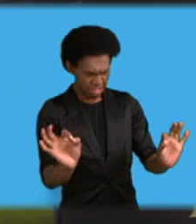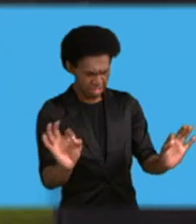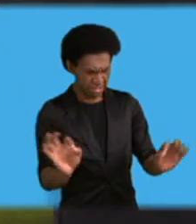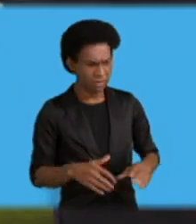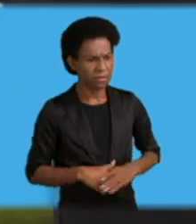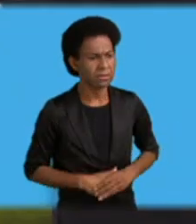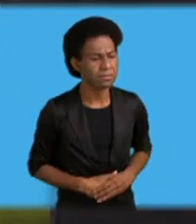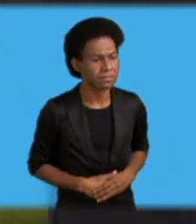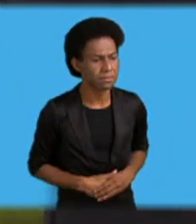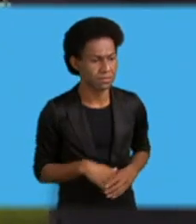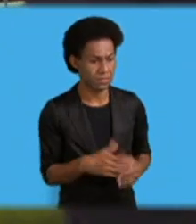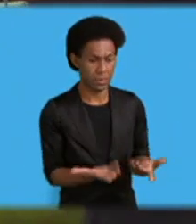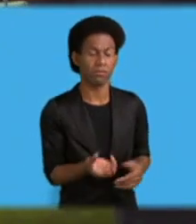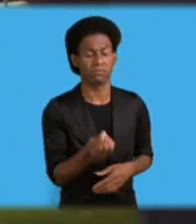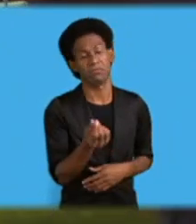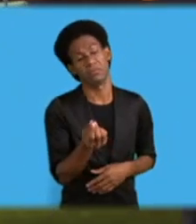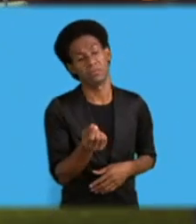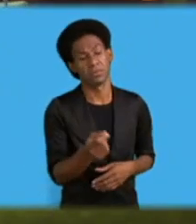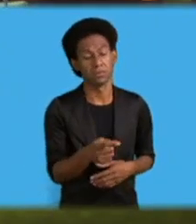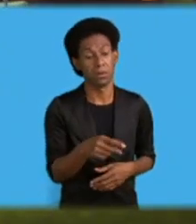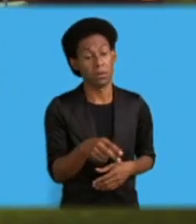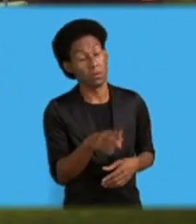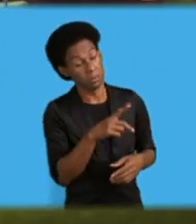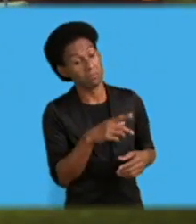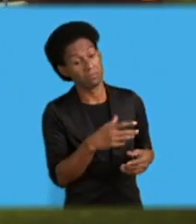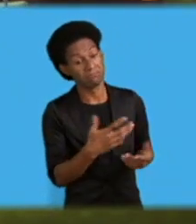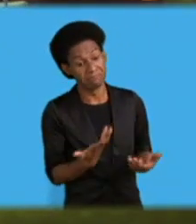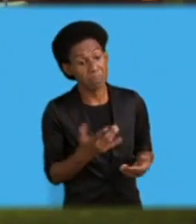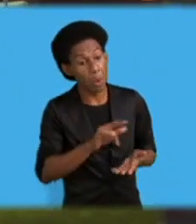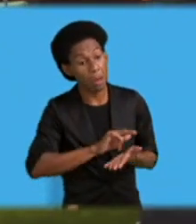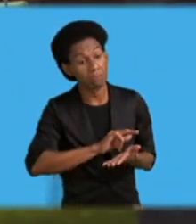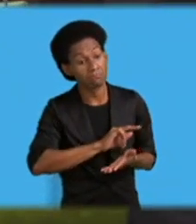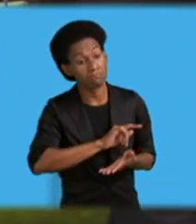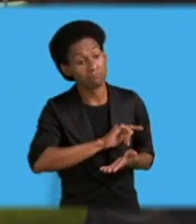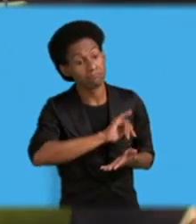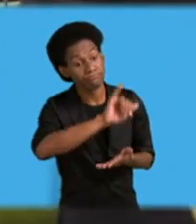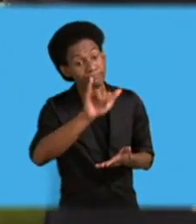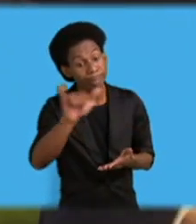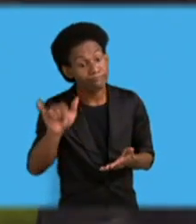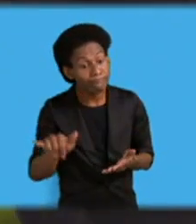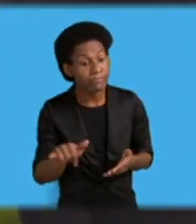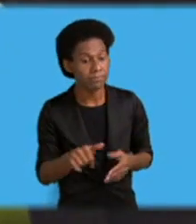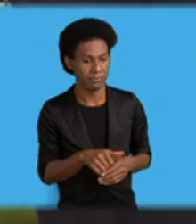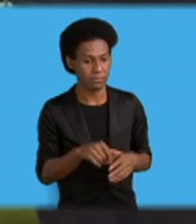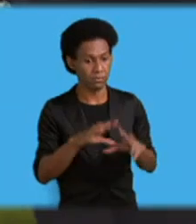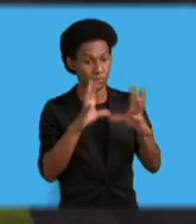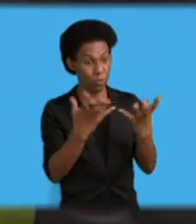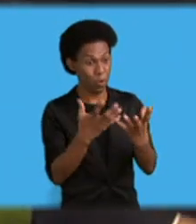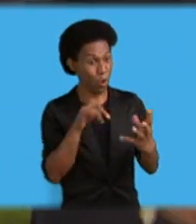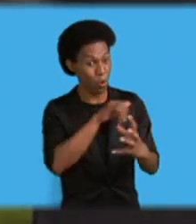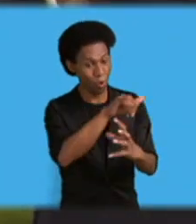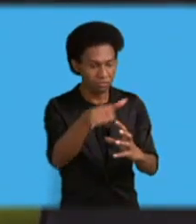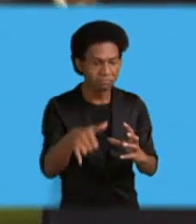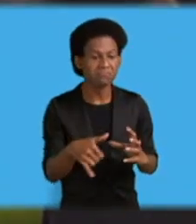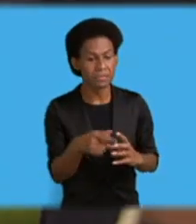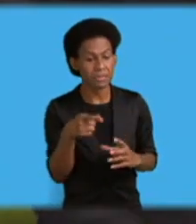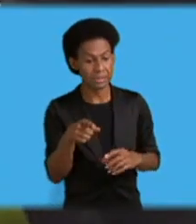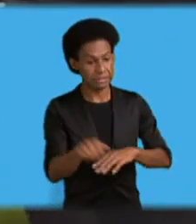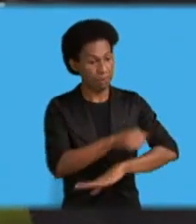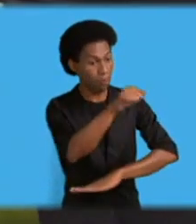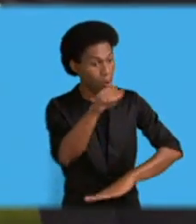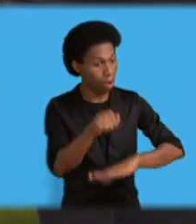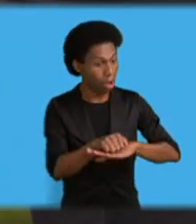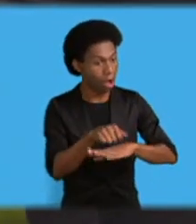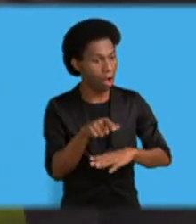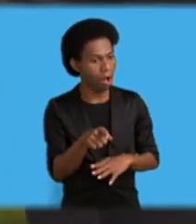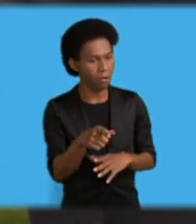Simple. When I get on a plane overseas, I go overseas, I travel from different countries. When I get on Singapore Airlines, they don't give me all the newspapers from